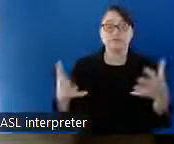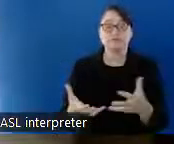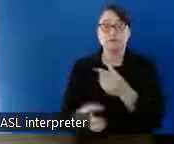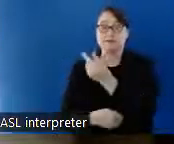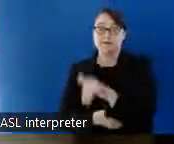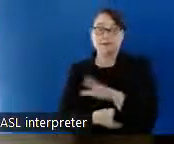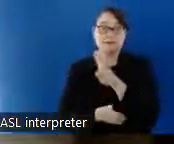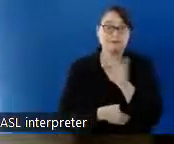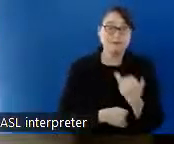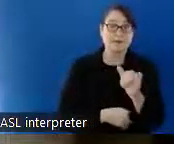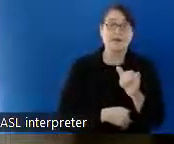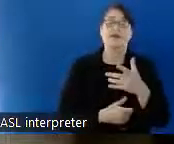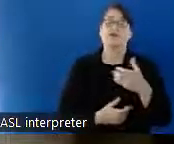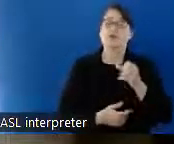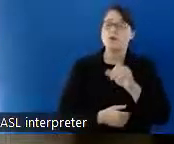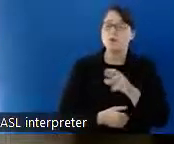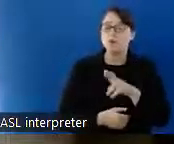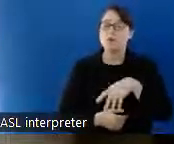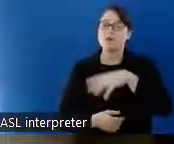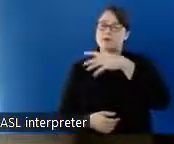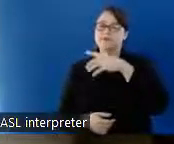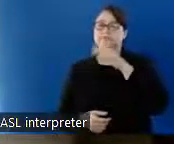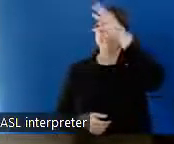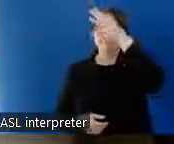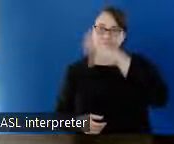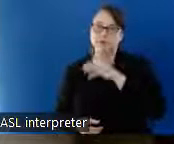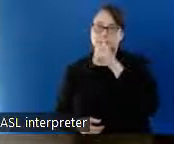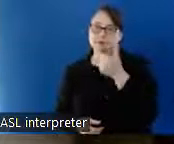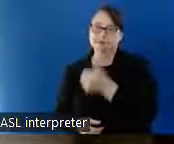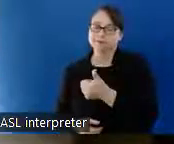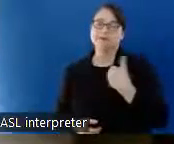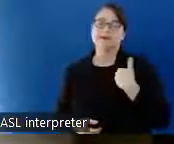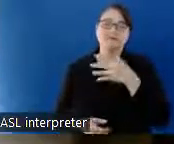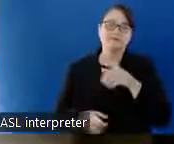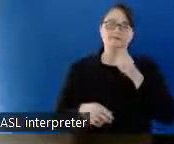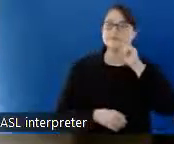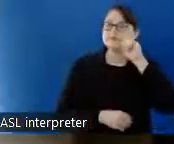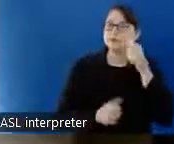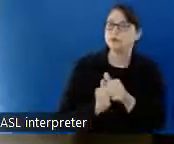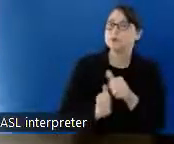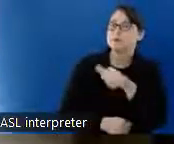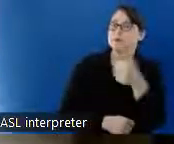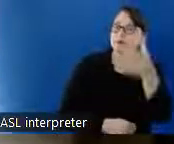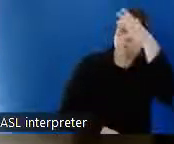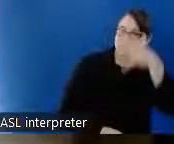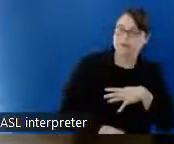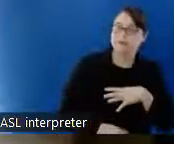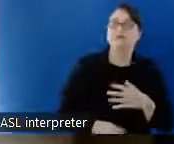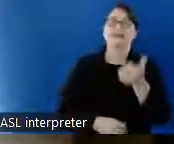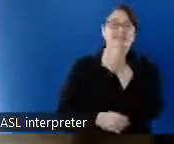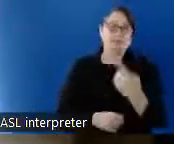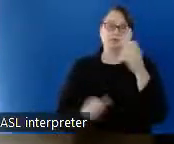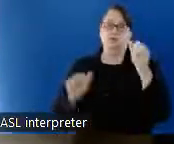other men who have sex with men, not all cases fall into these categories, and anyone can catch monkeypox if they have